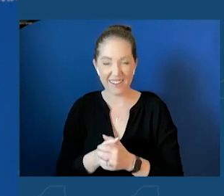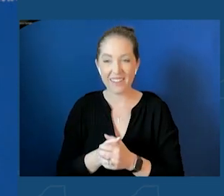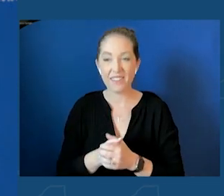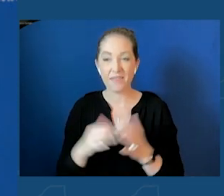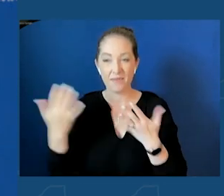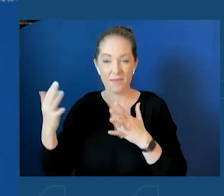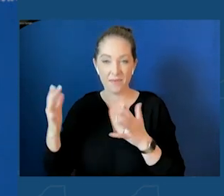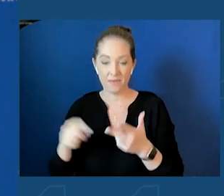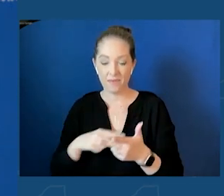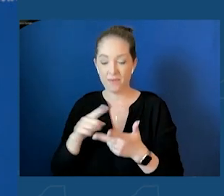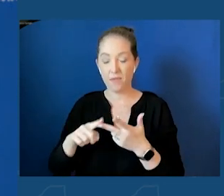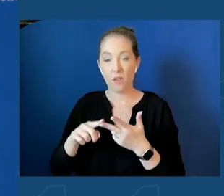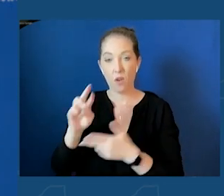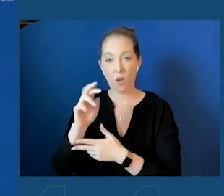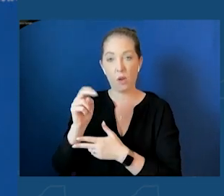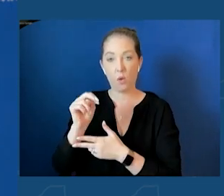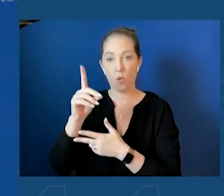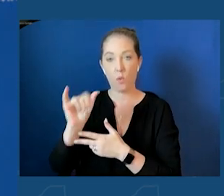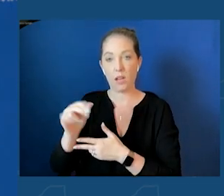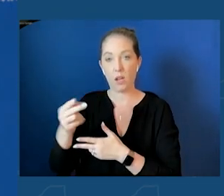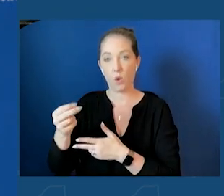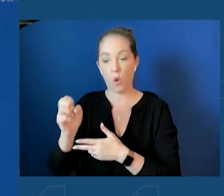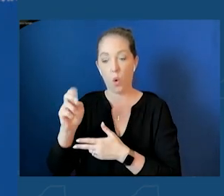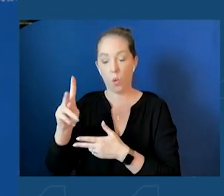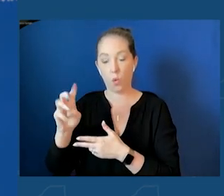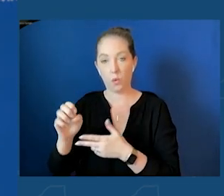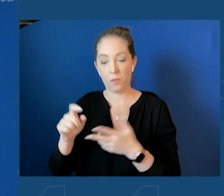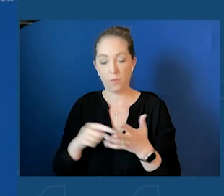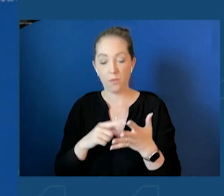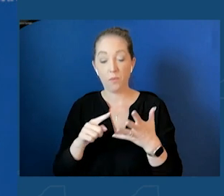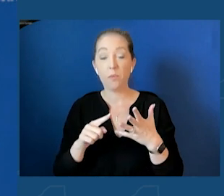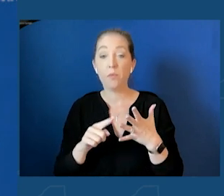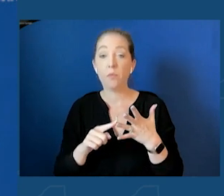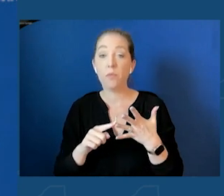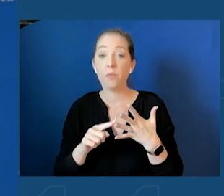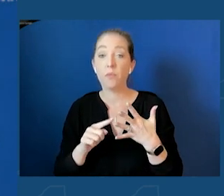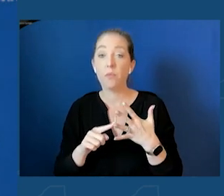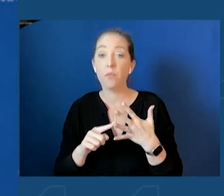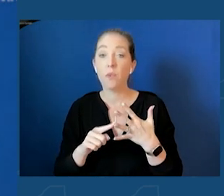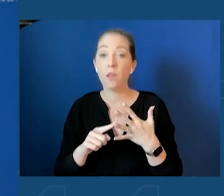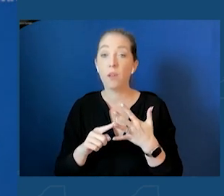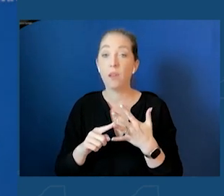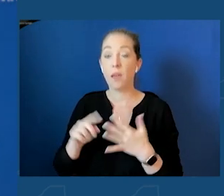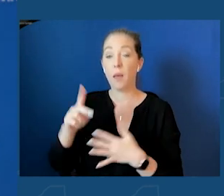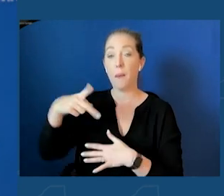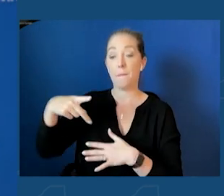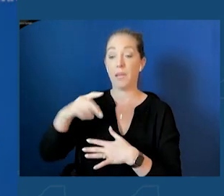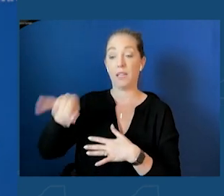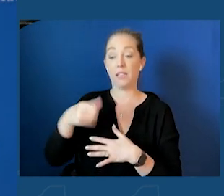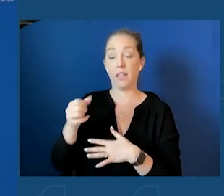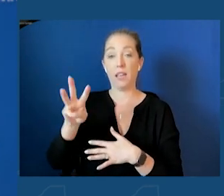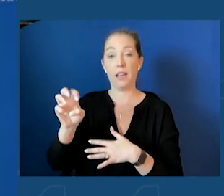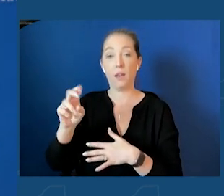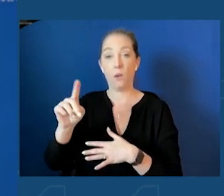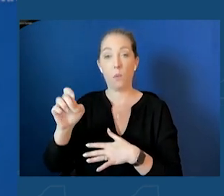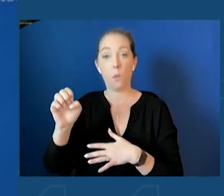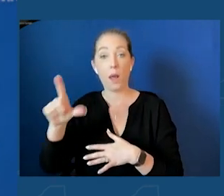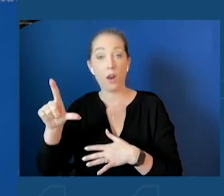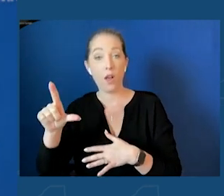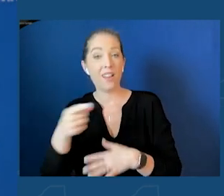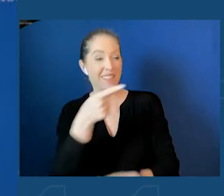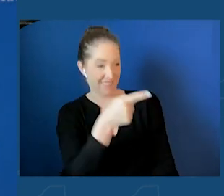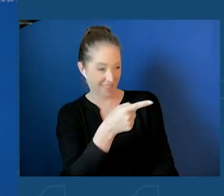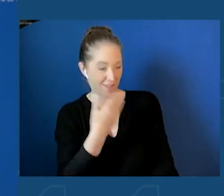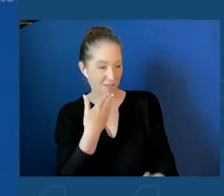Randy Hope. We also have all the way from Chautauqua County, PJ Wendell, our county executive. PJ, are you in the room? PJ, good to see